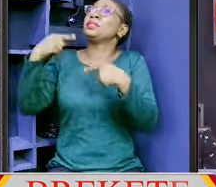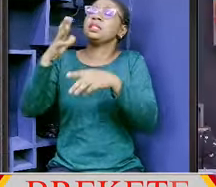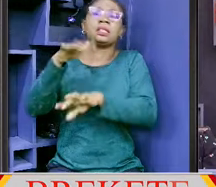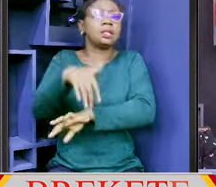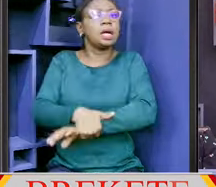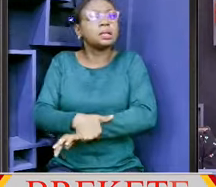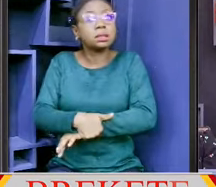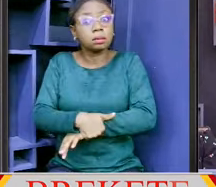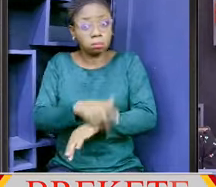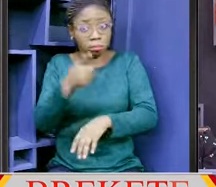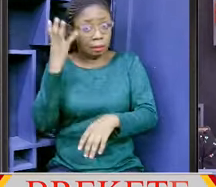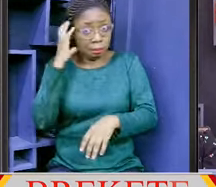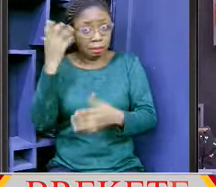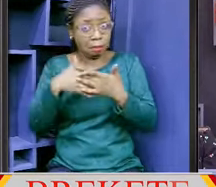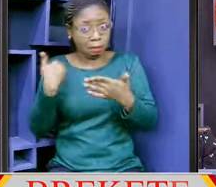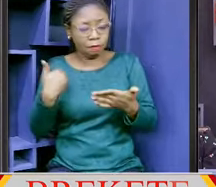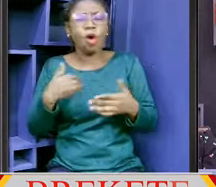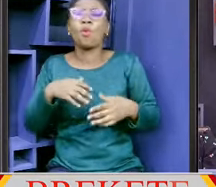hear them before.